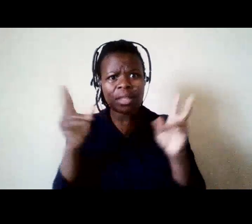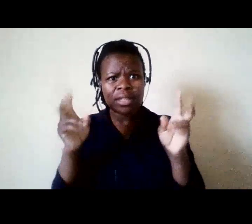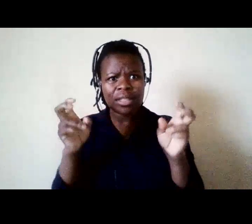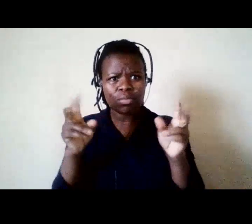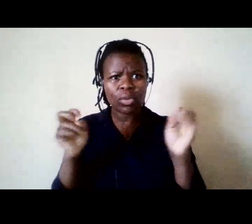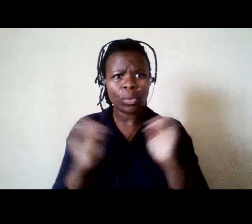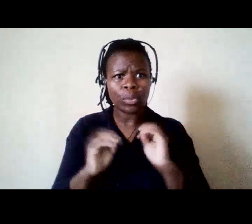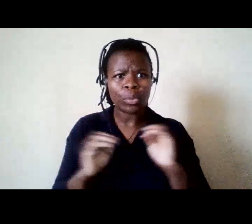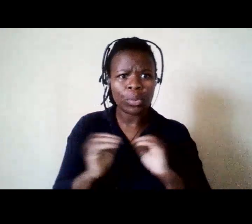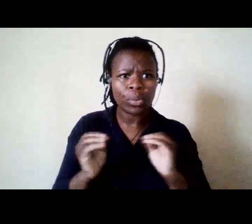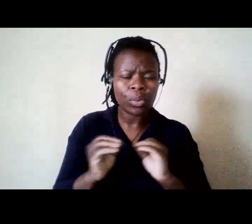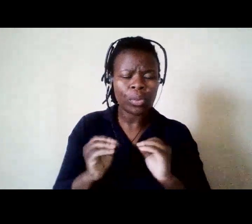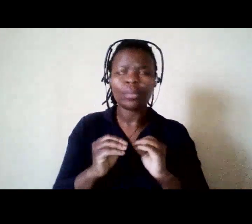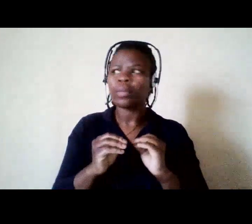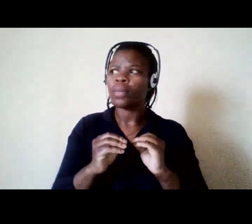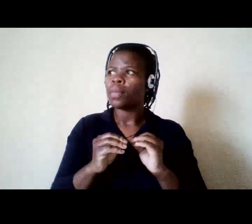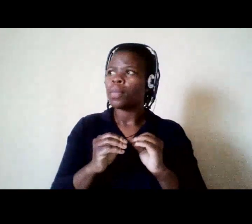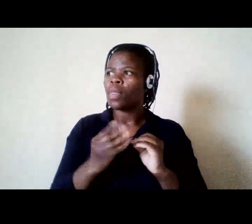with profound